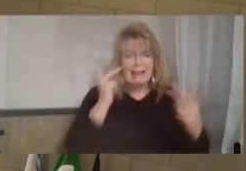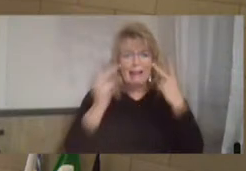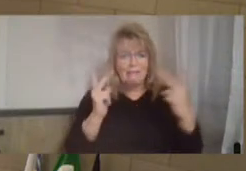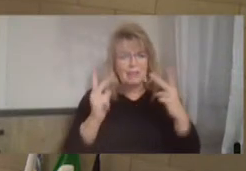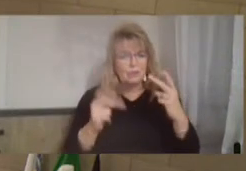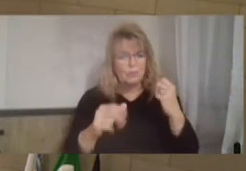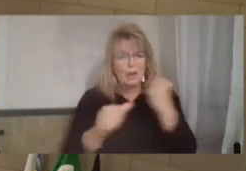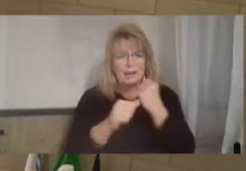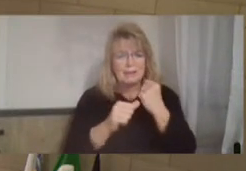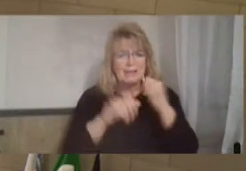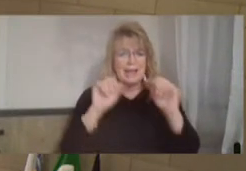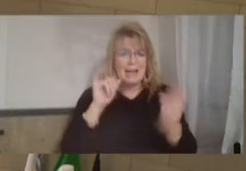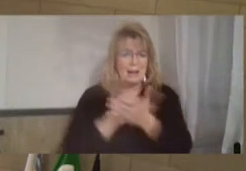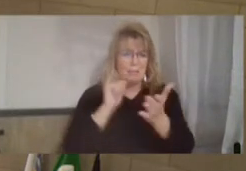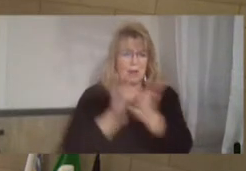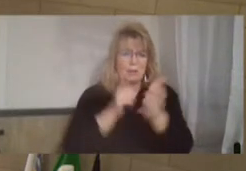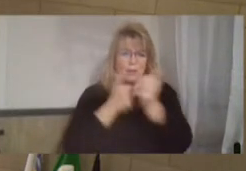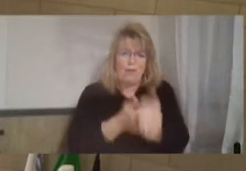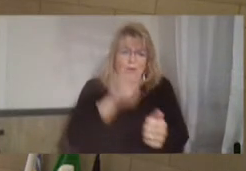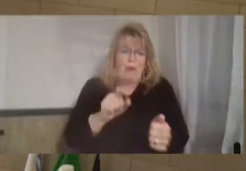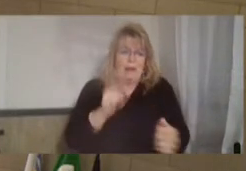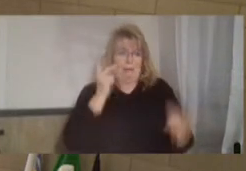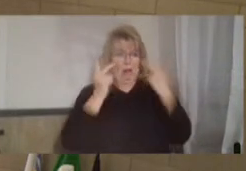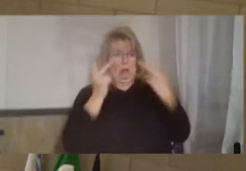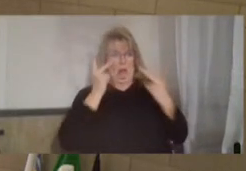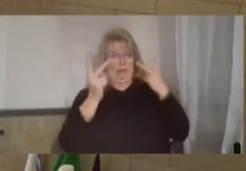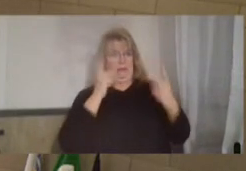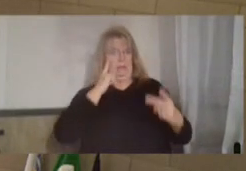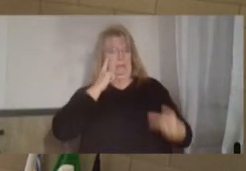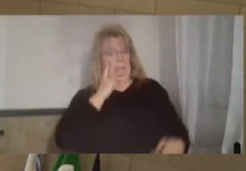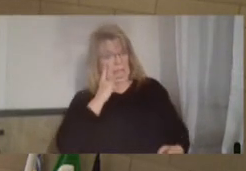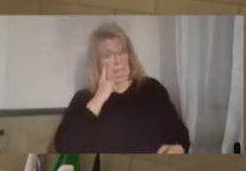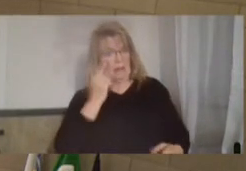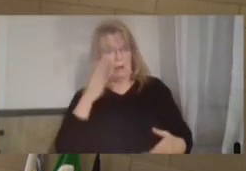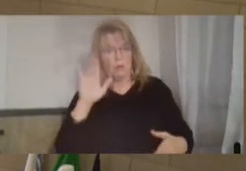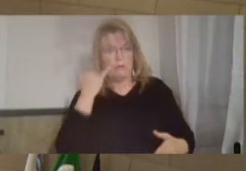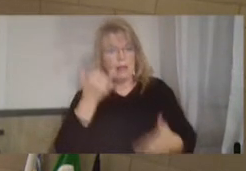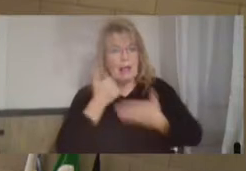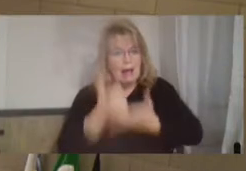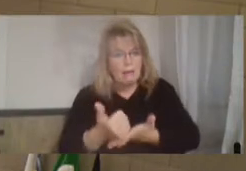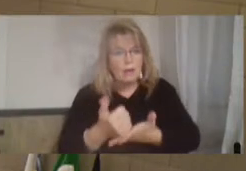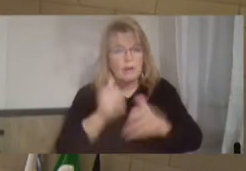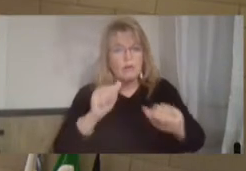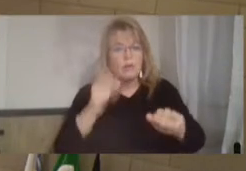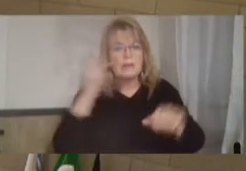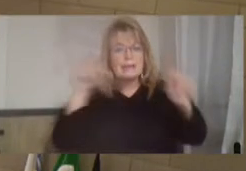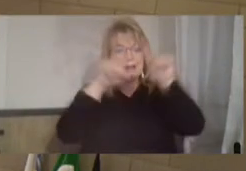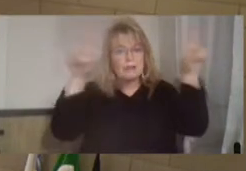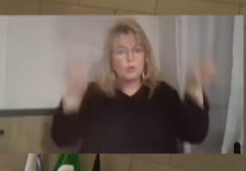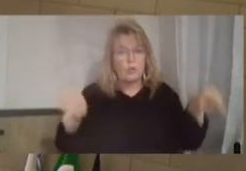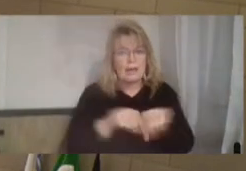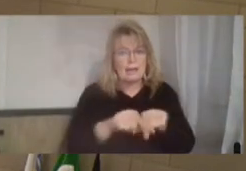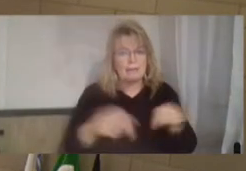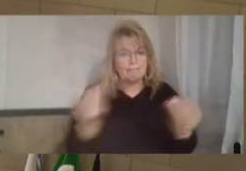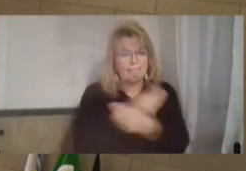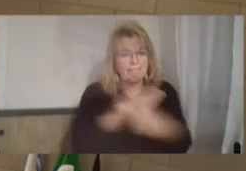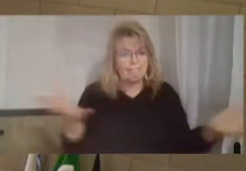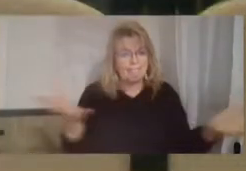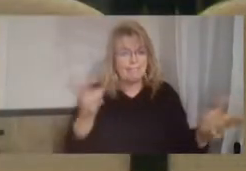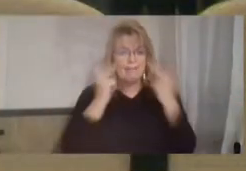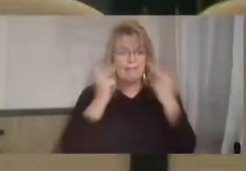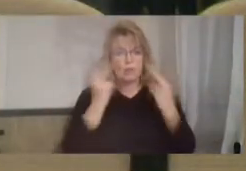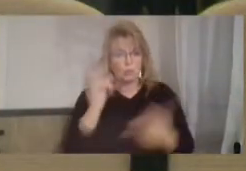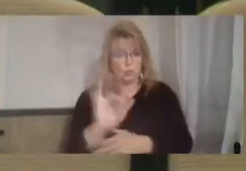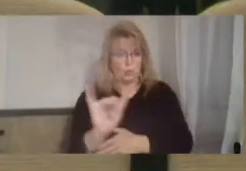without looking at something. I don't know if there's a copy of this. This is helpful. So if you all can see the screen, and I handed out some visuals